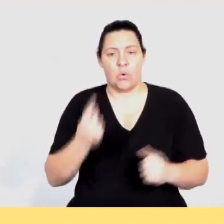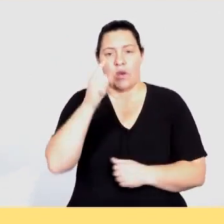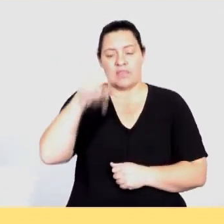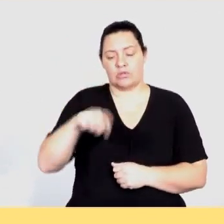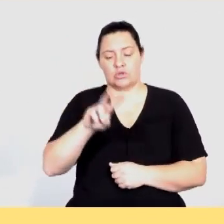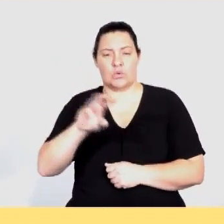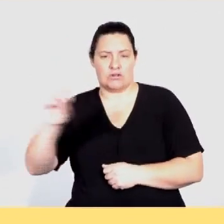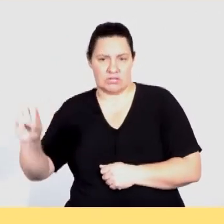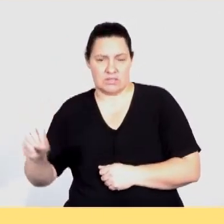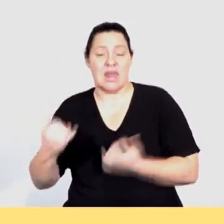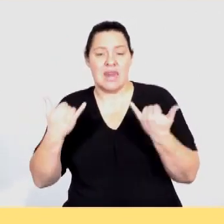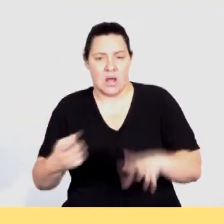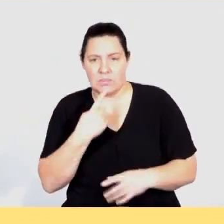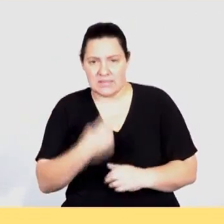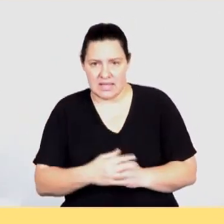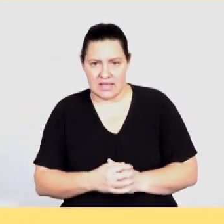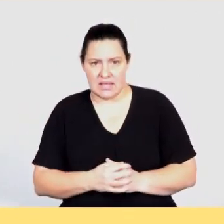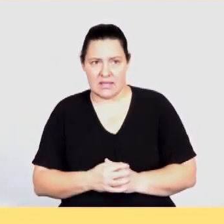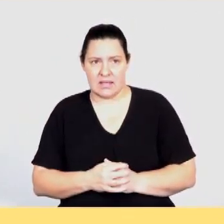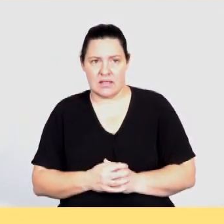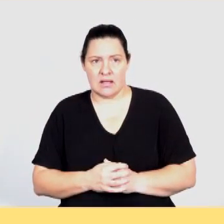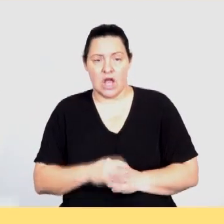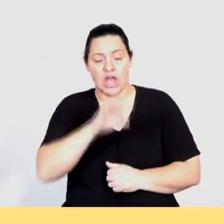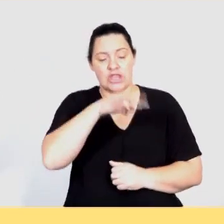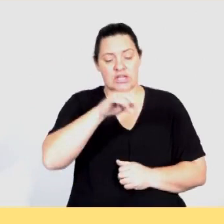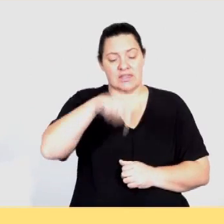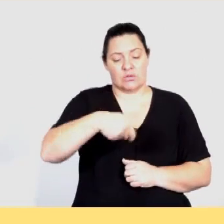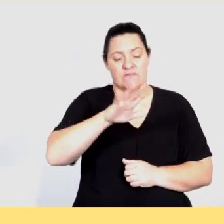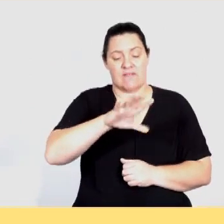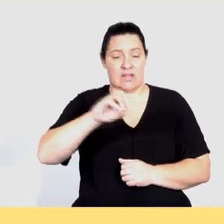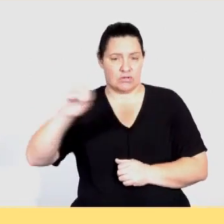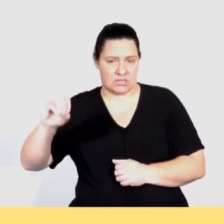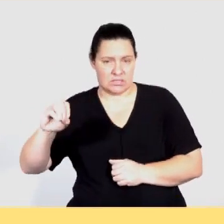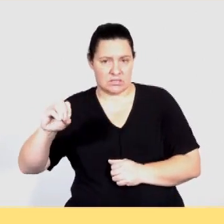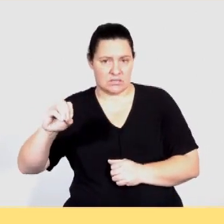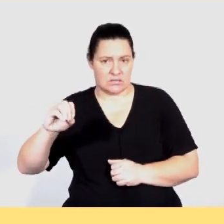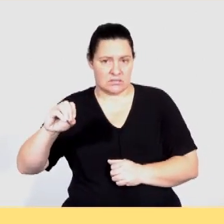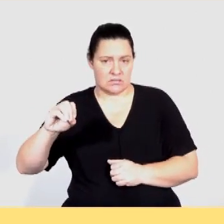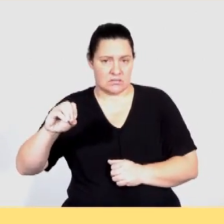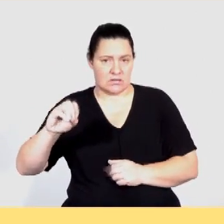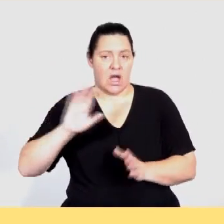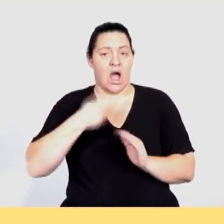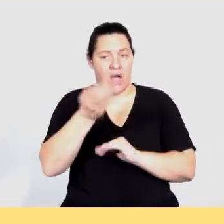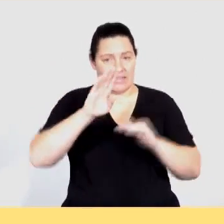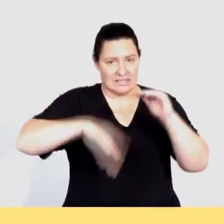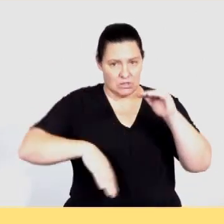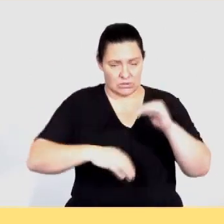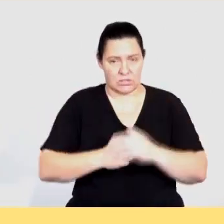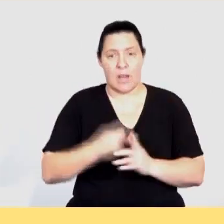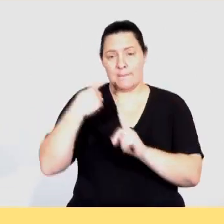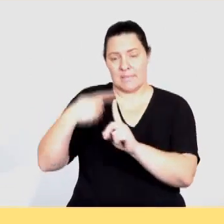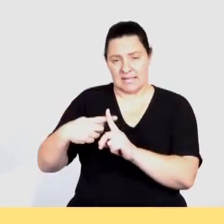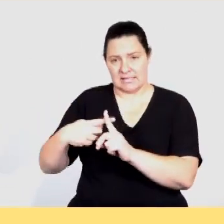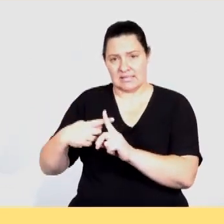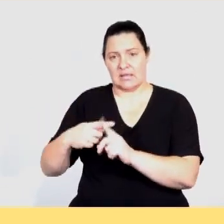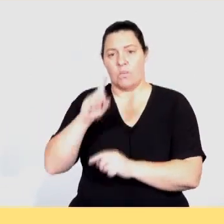material is 1.2. So I can now say my 13,500, which is after trade